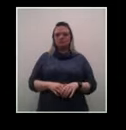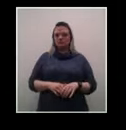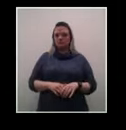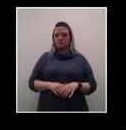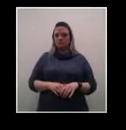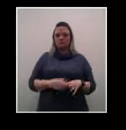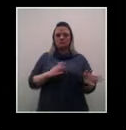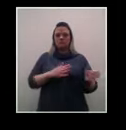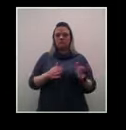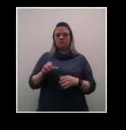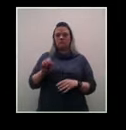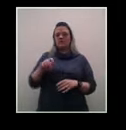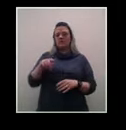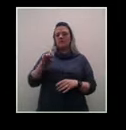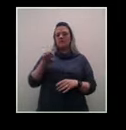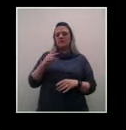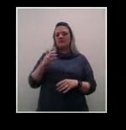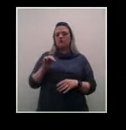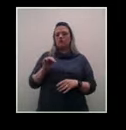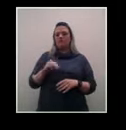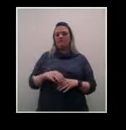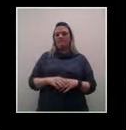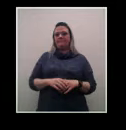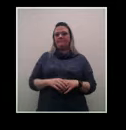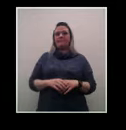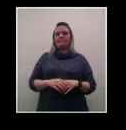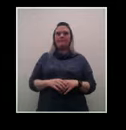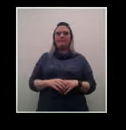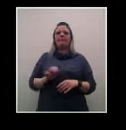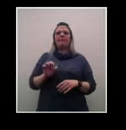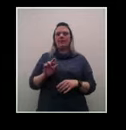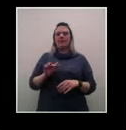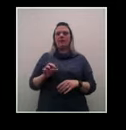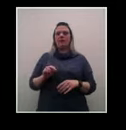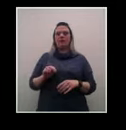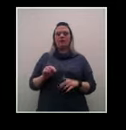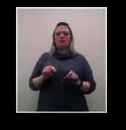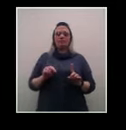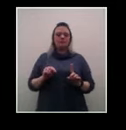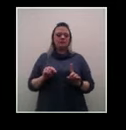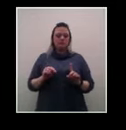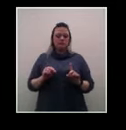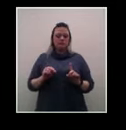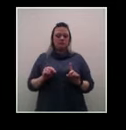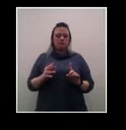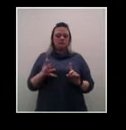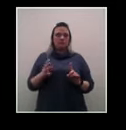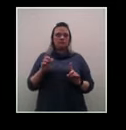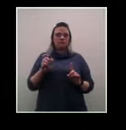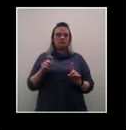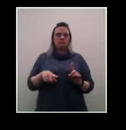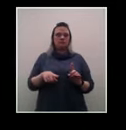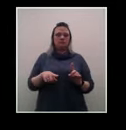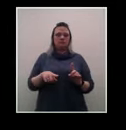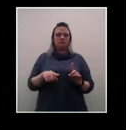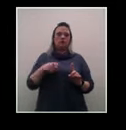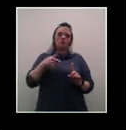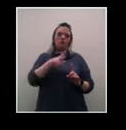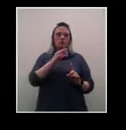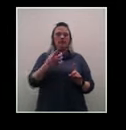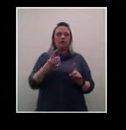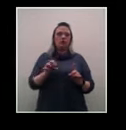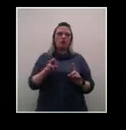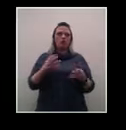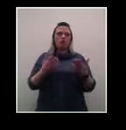If not, Spectrum News, Aaron? Yeah, hi, Mark. Just wanted to ask you and probably Dr.